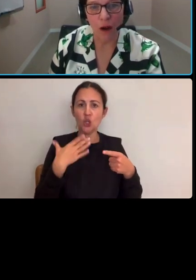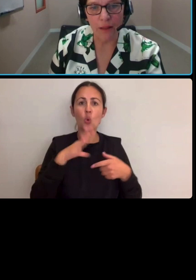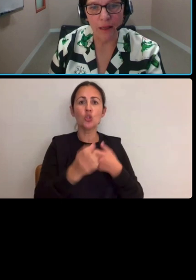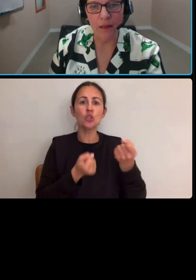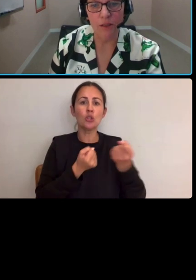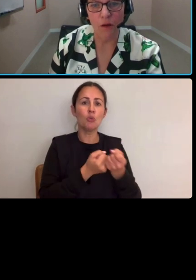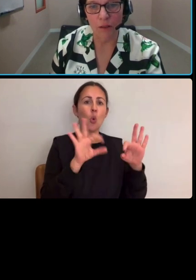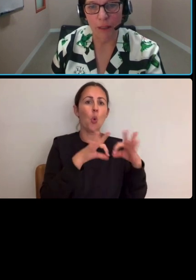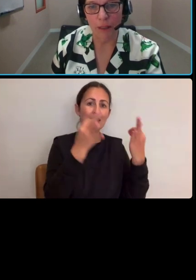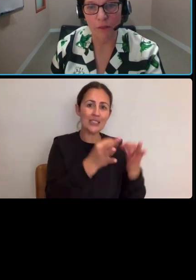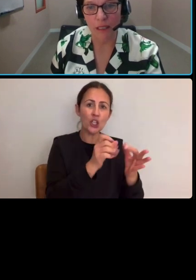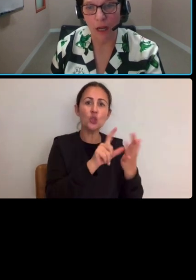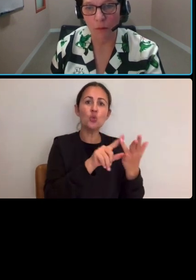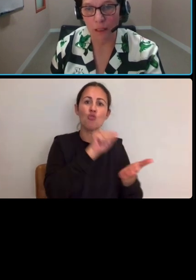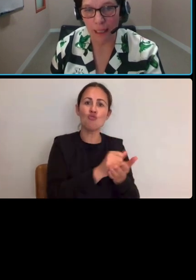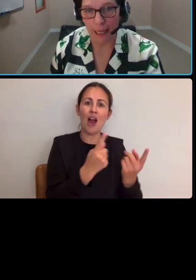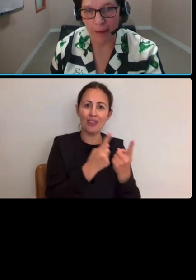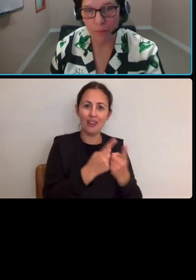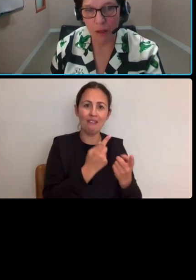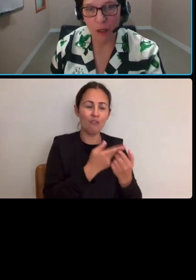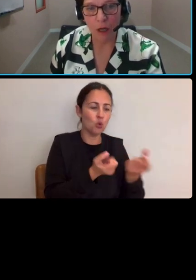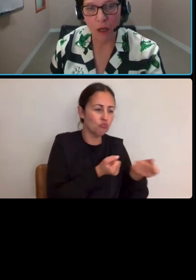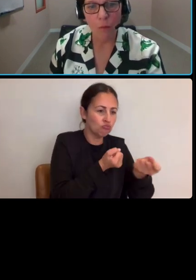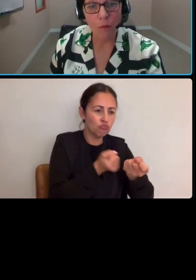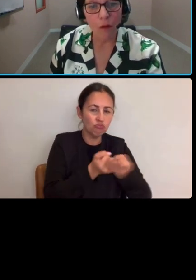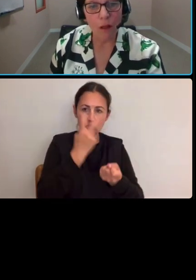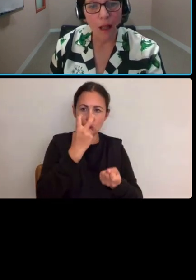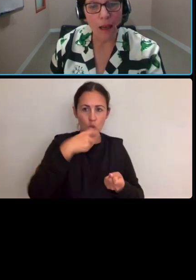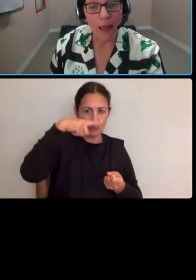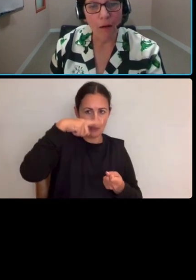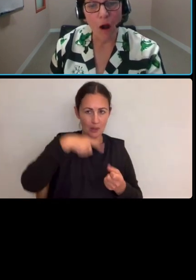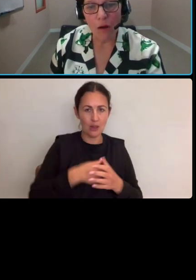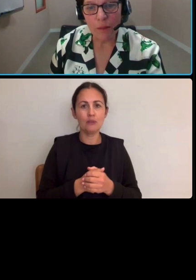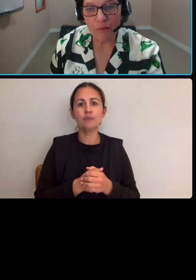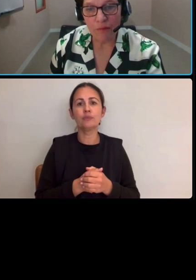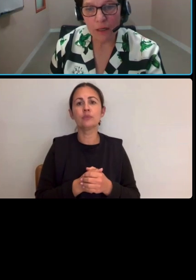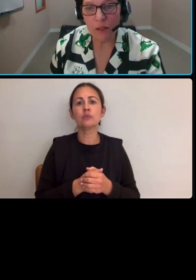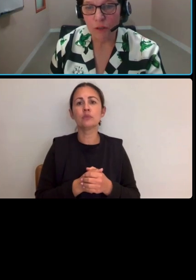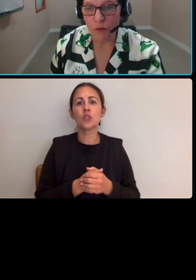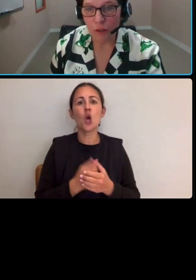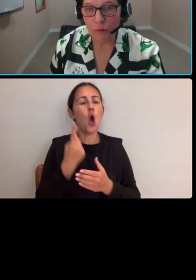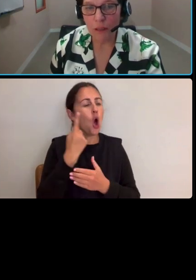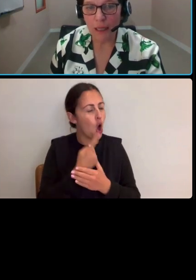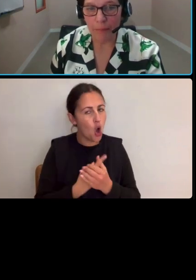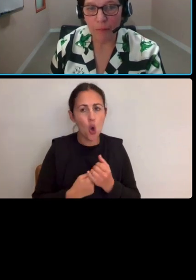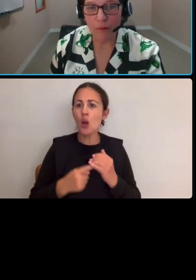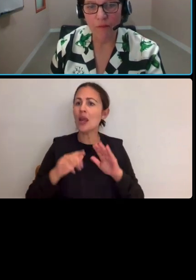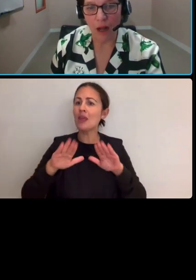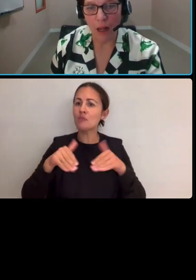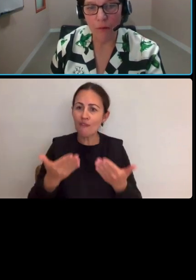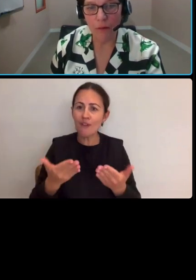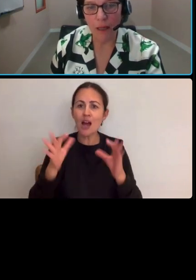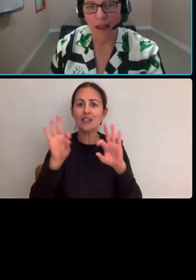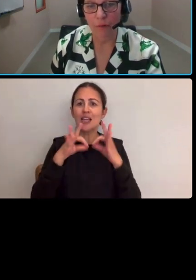to do the right thing so older people receive high quality care. We will allow only providers who are suitable,